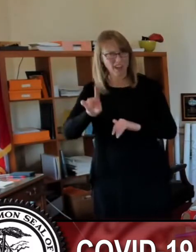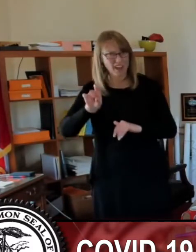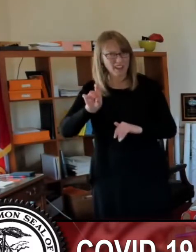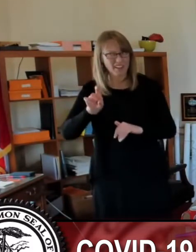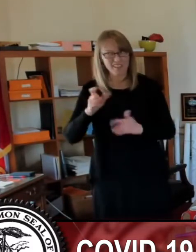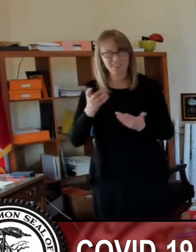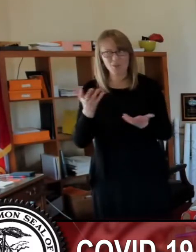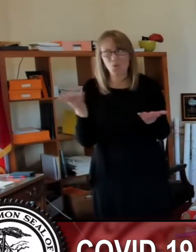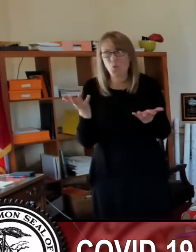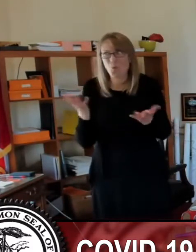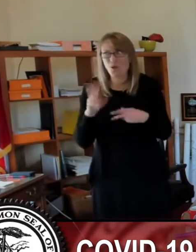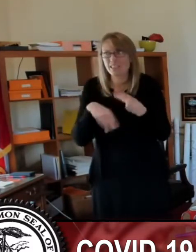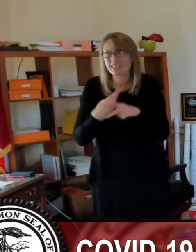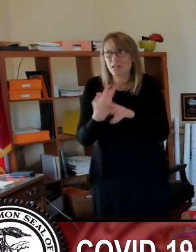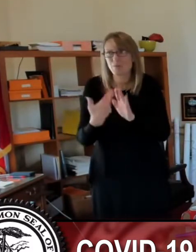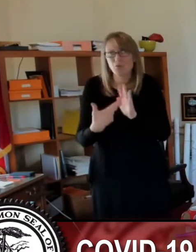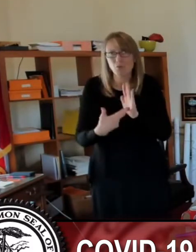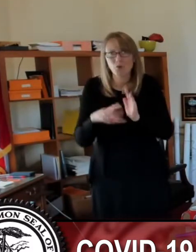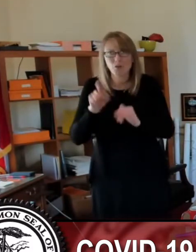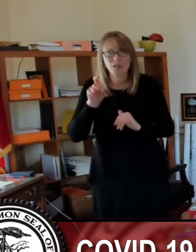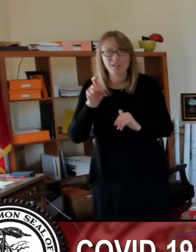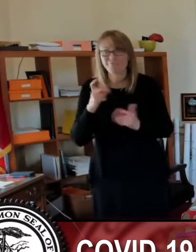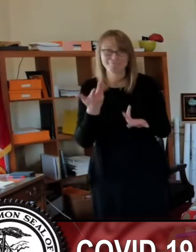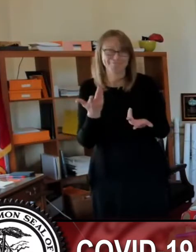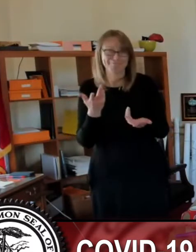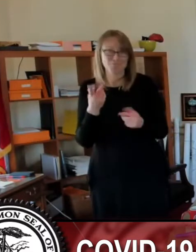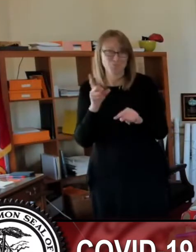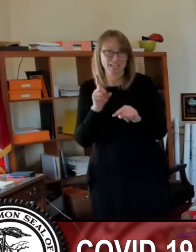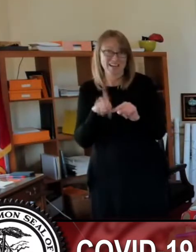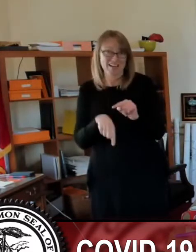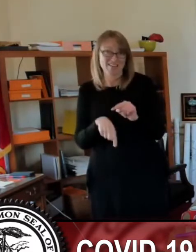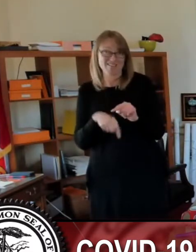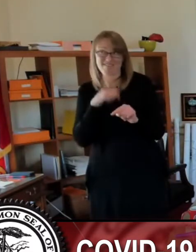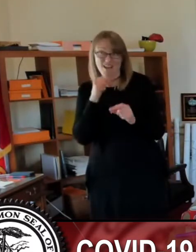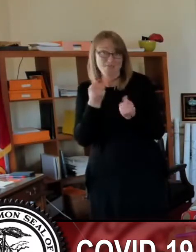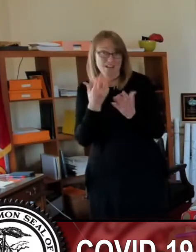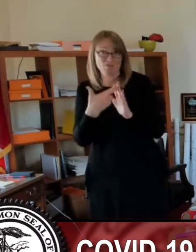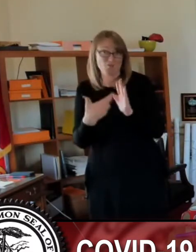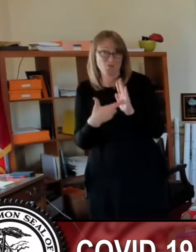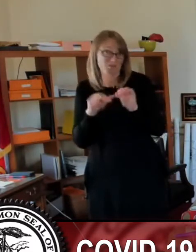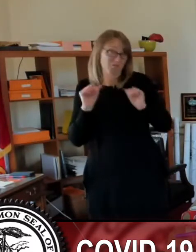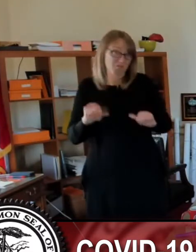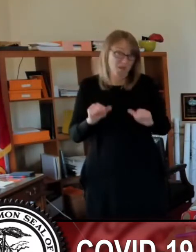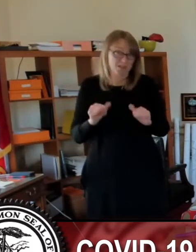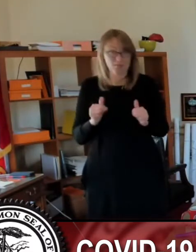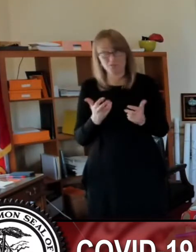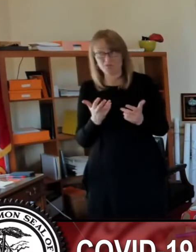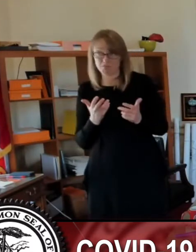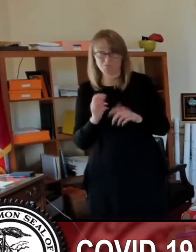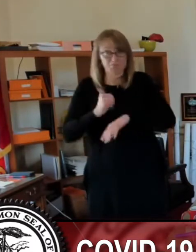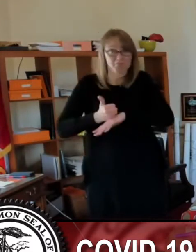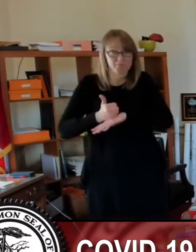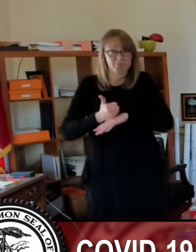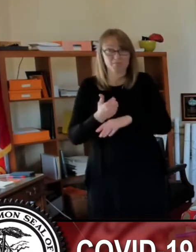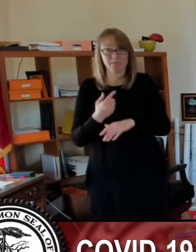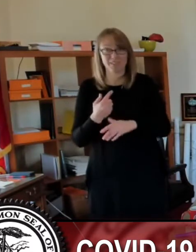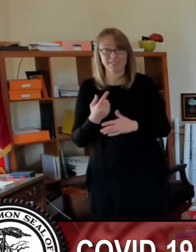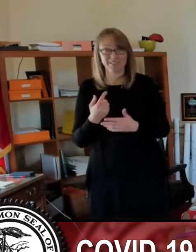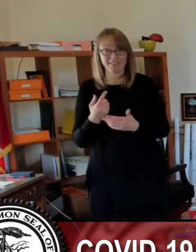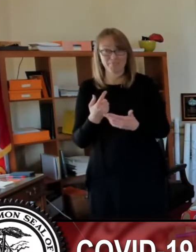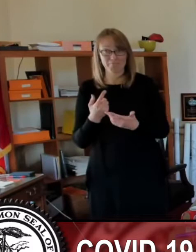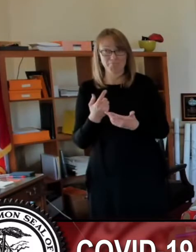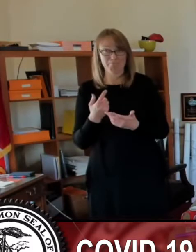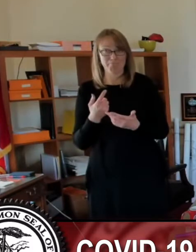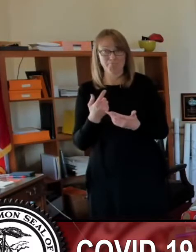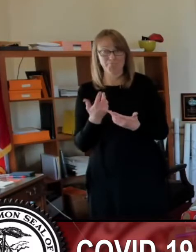We wouldn't want to, and we can't come into your homes. So I think the